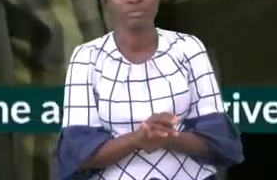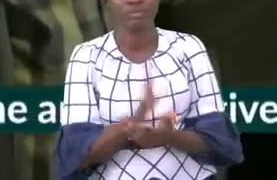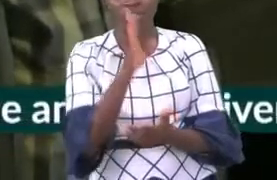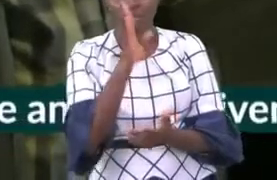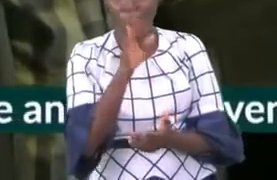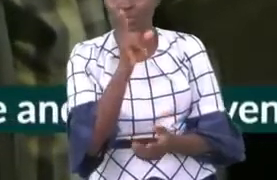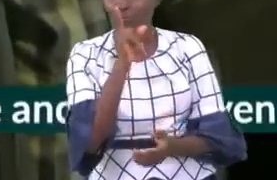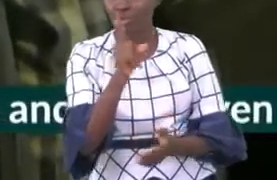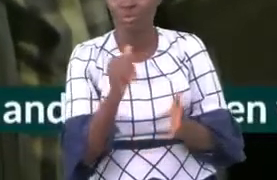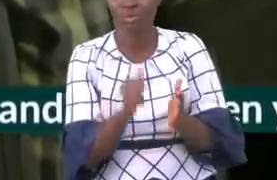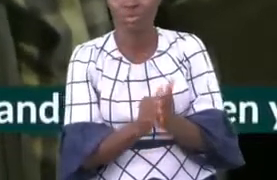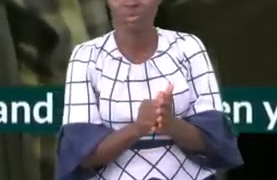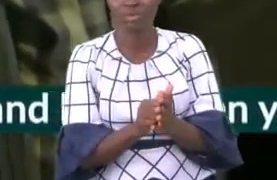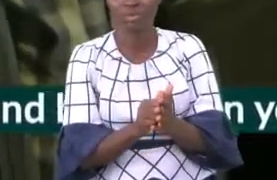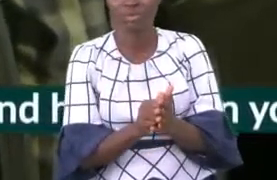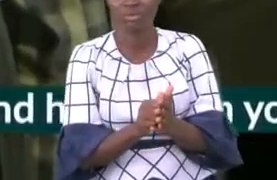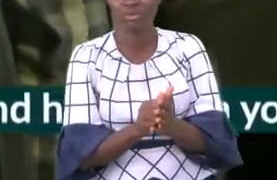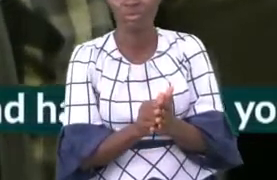are correctly written.